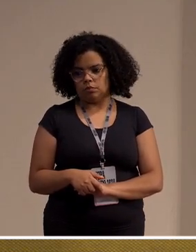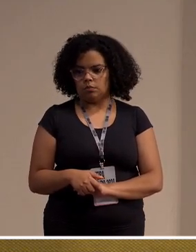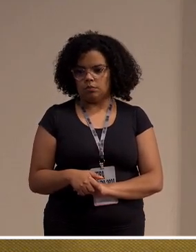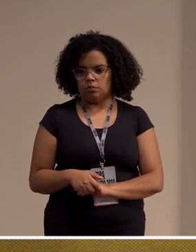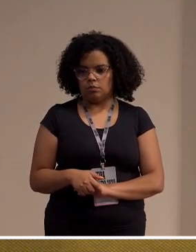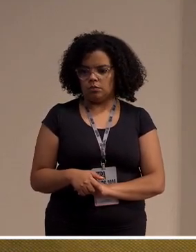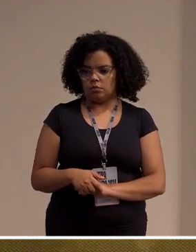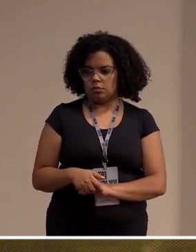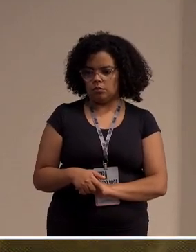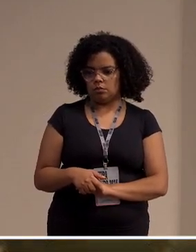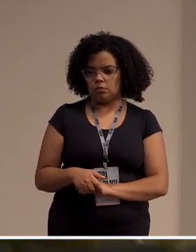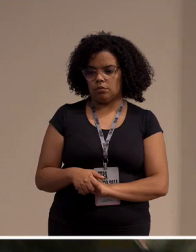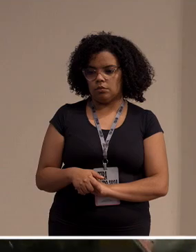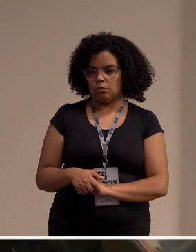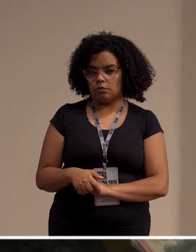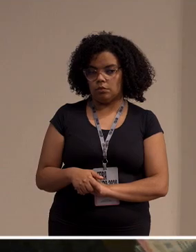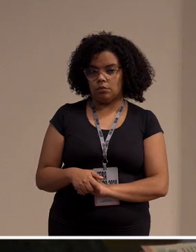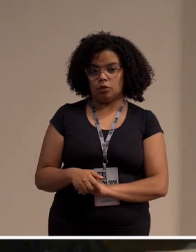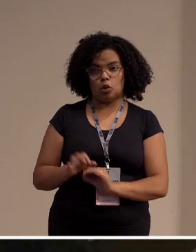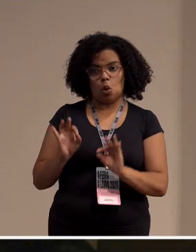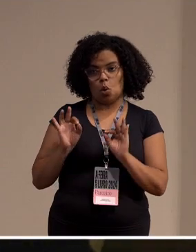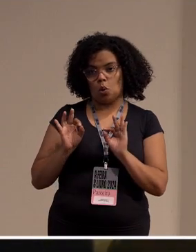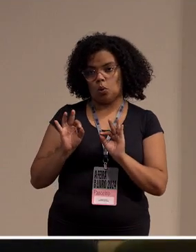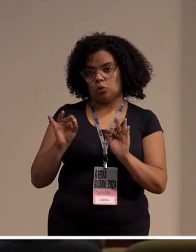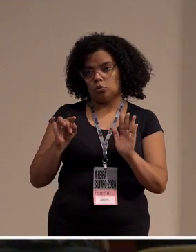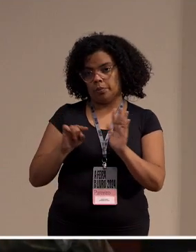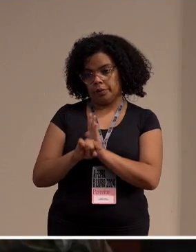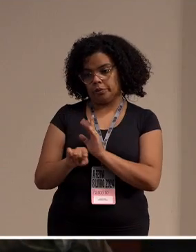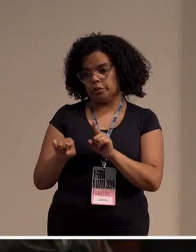That's a great question, thank you.